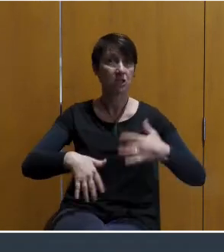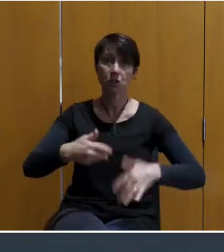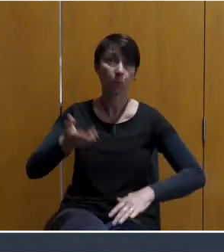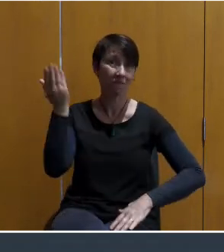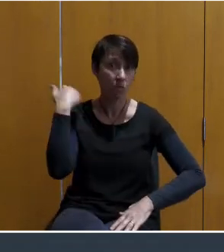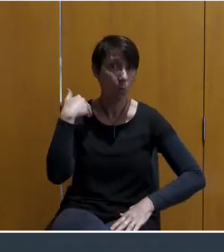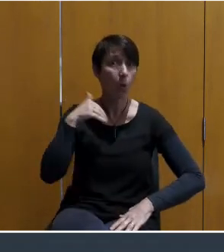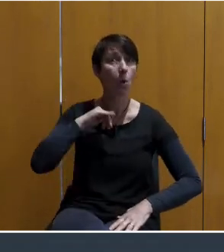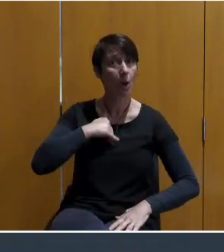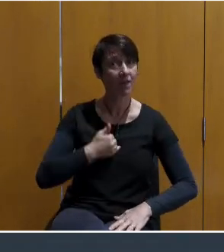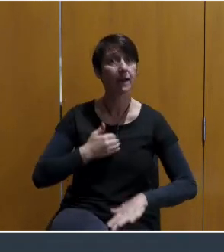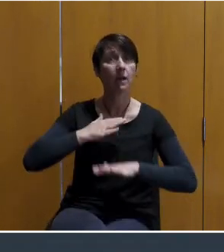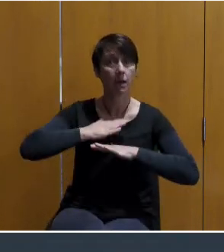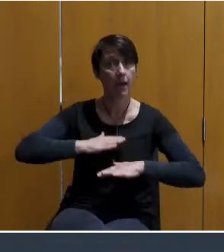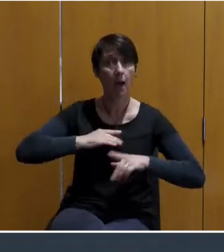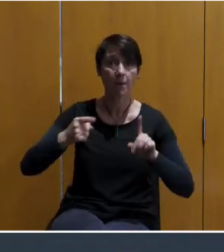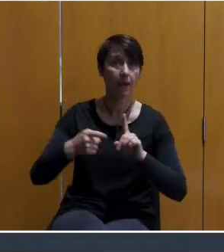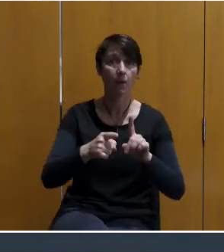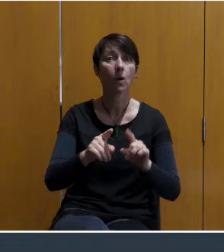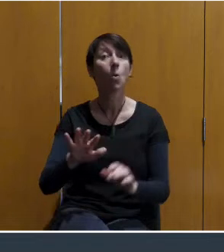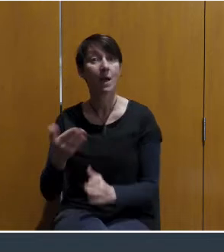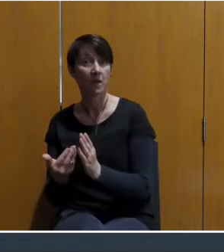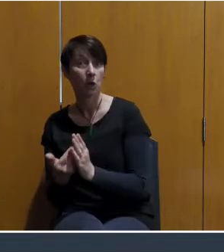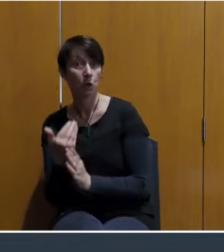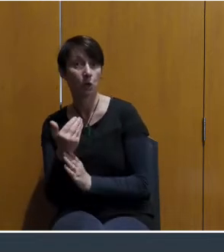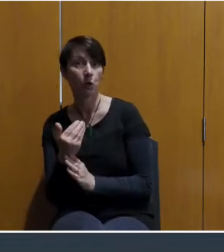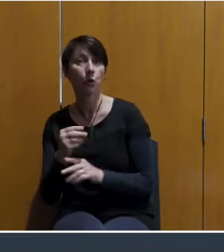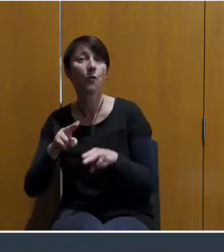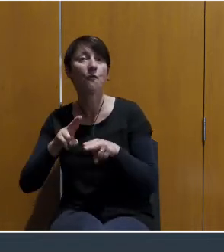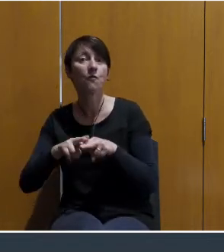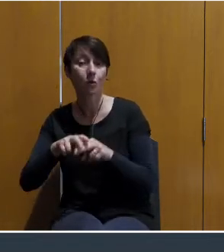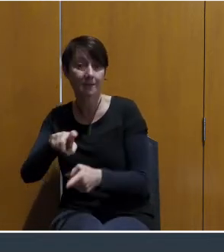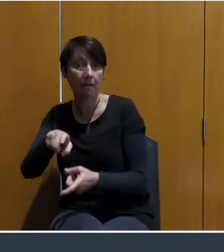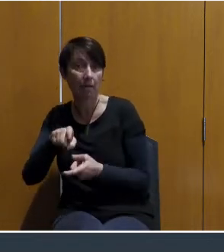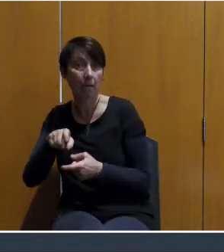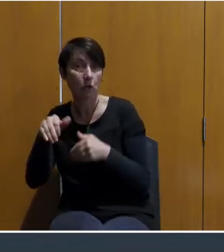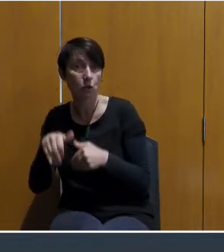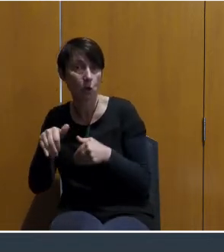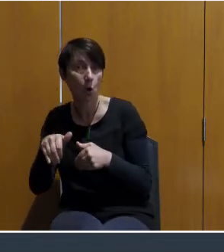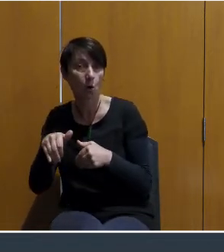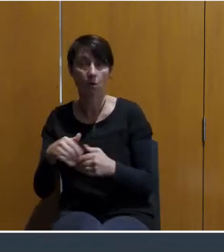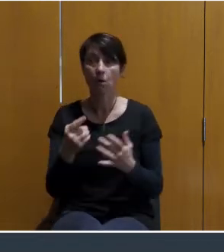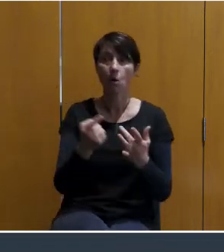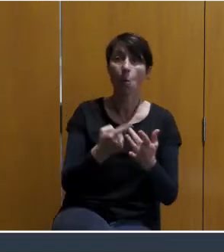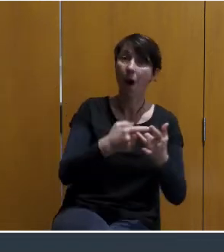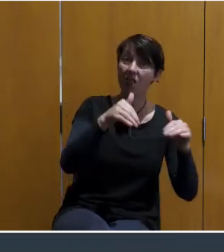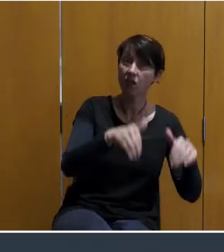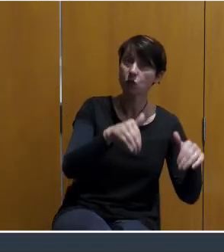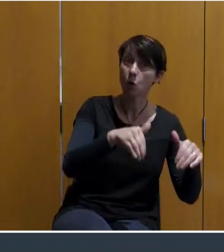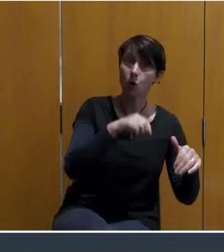readjusting to life, dogs that don't cope with too many dogs running around and get overstimulated